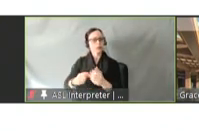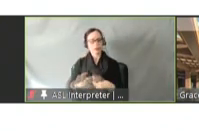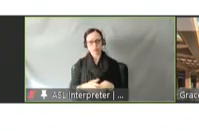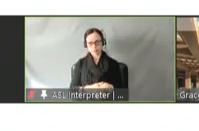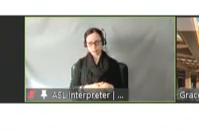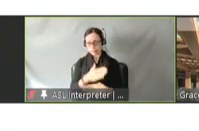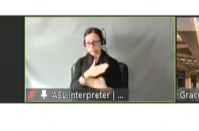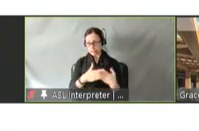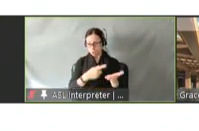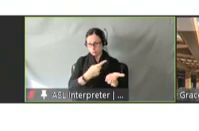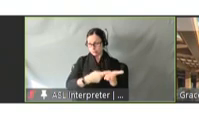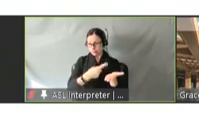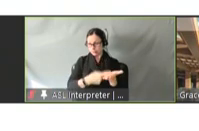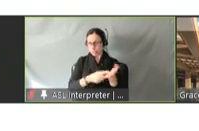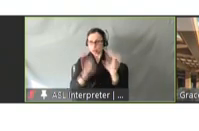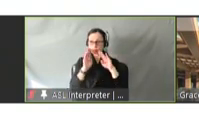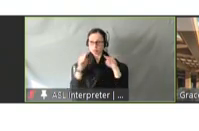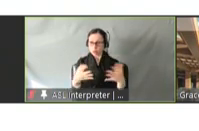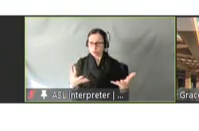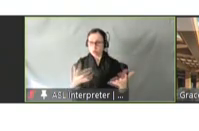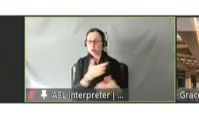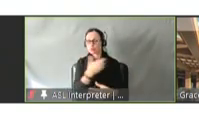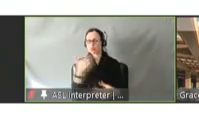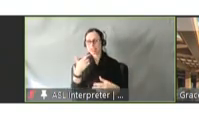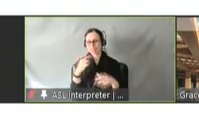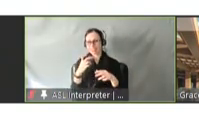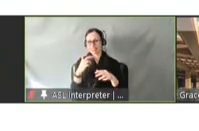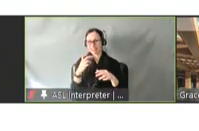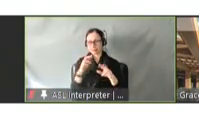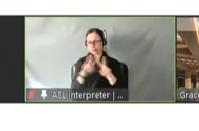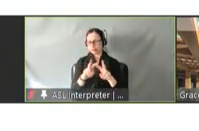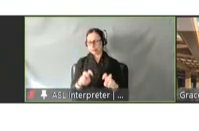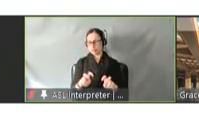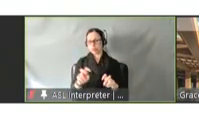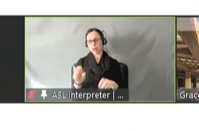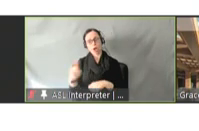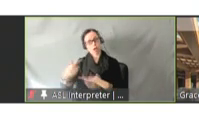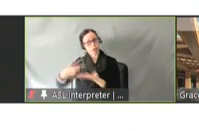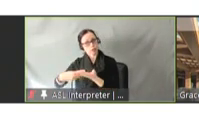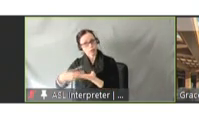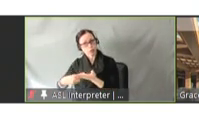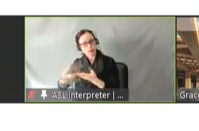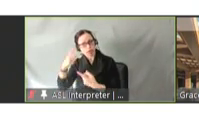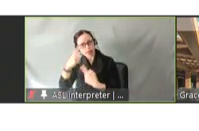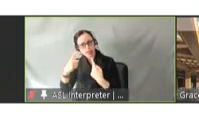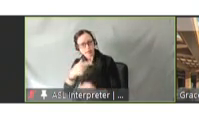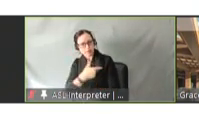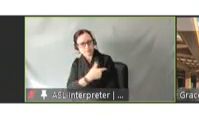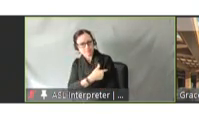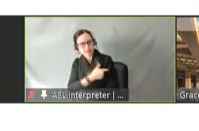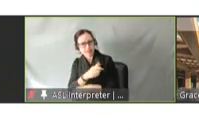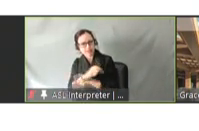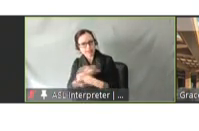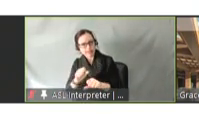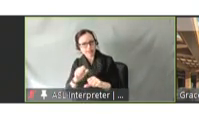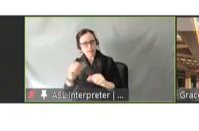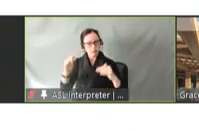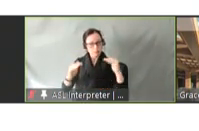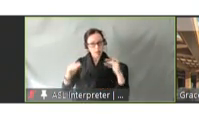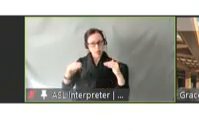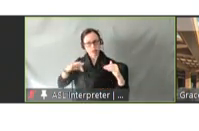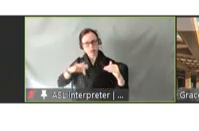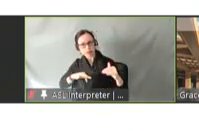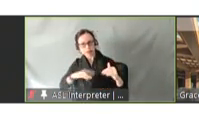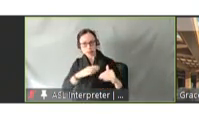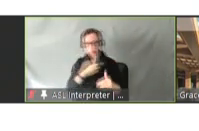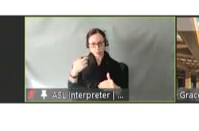some discussions, we're focusing only on risk assessment. In others, we're considering vaccine safety as the balance of benefits and risks with a